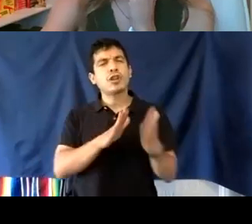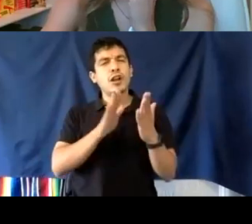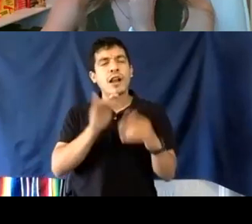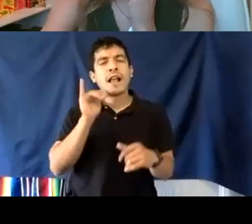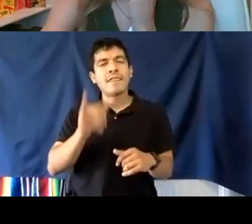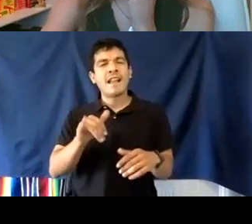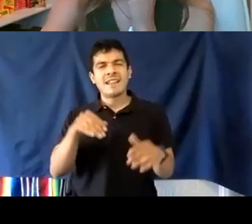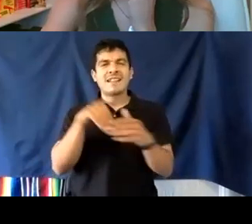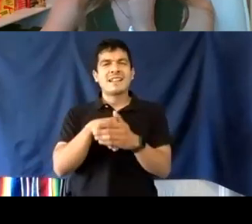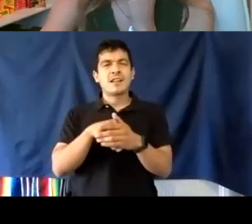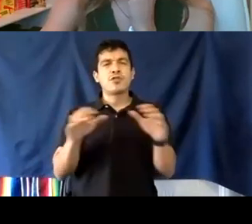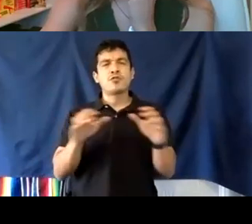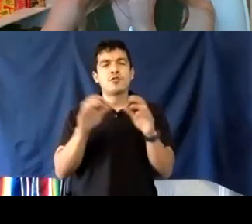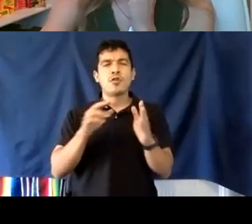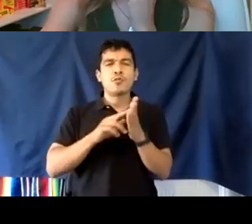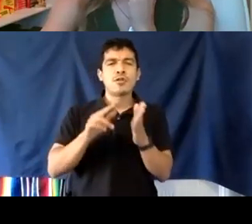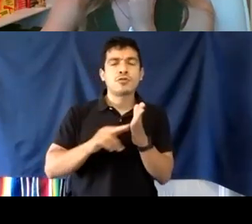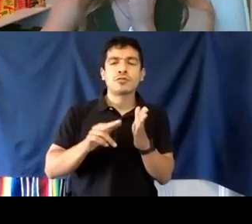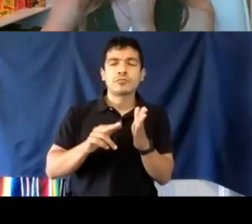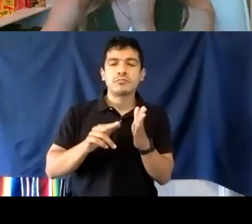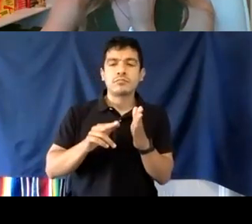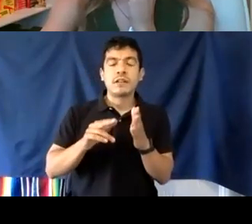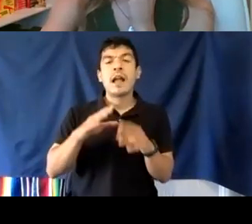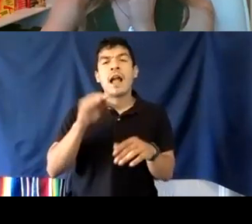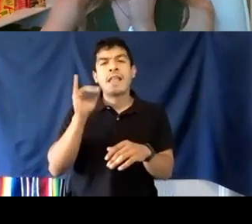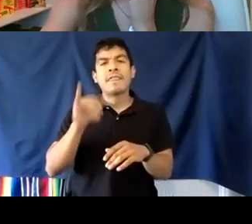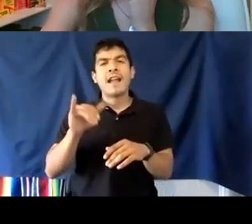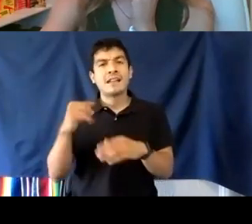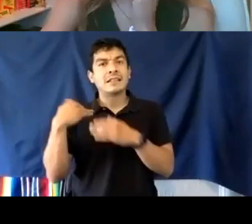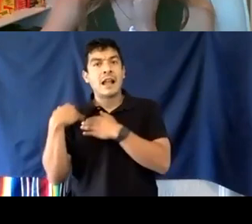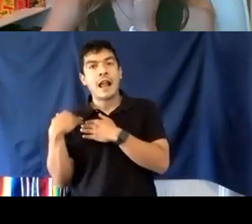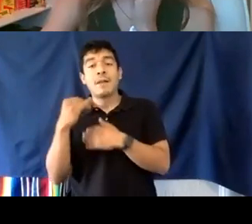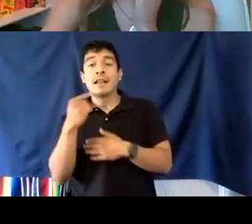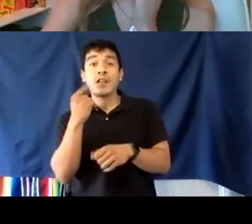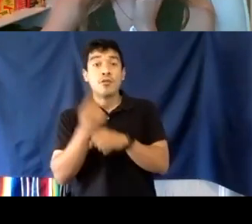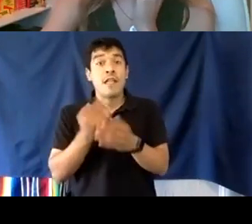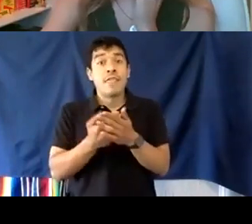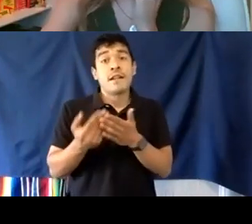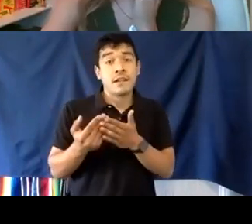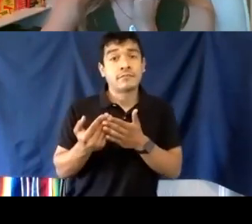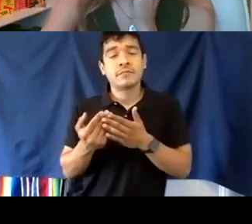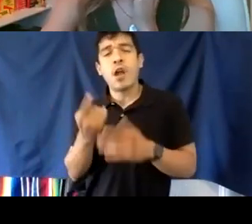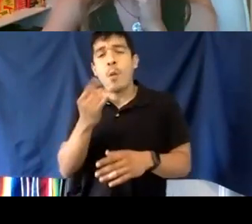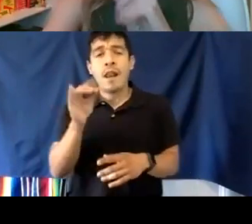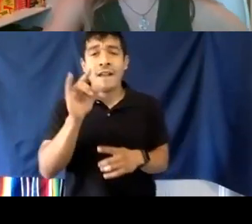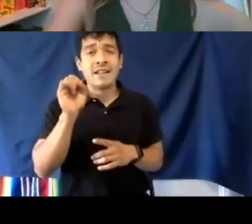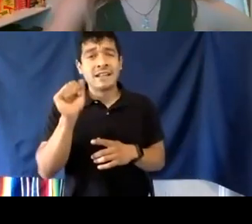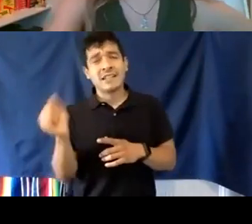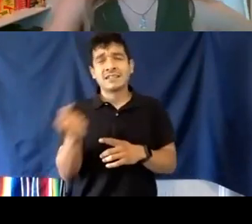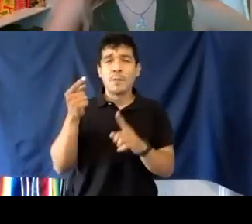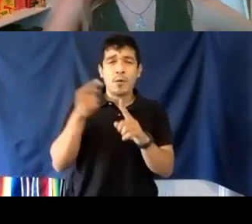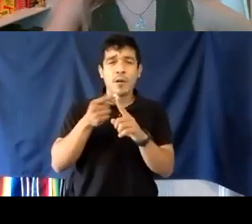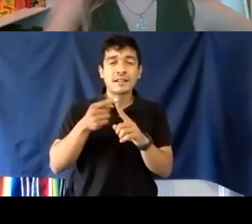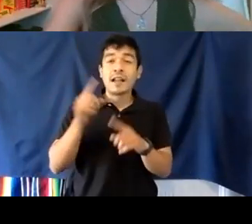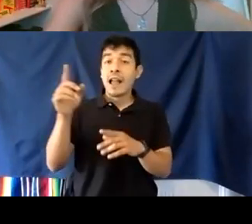within doing research that is rigorous and accountable, that says the right things. And, you know, to one of Lisa's points that, you know, data can be used in lots of